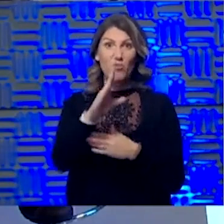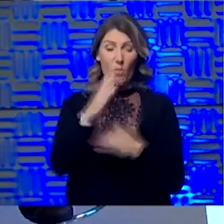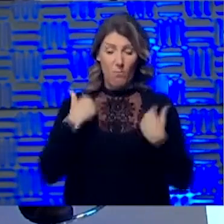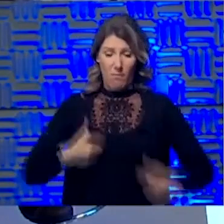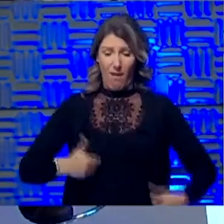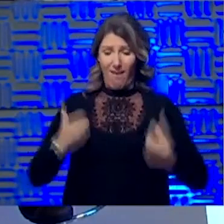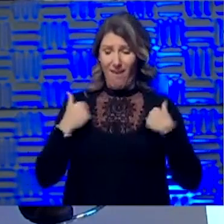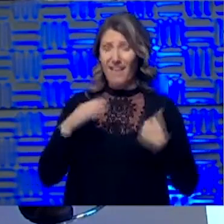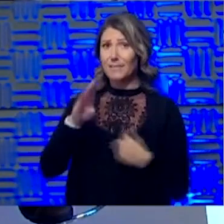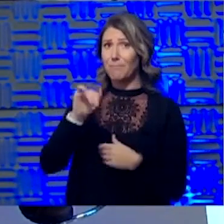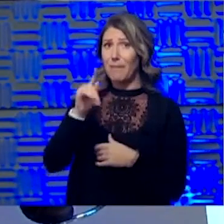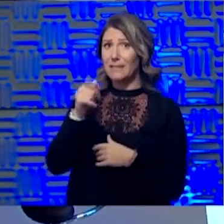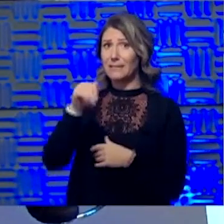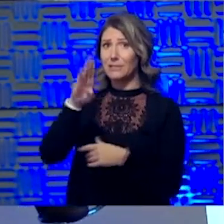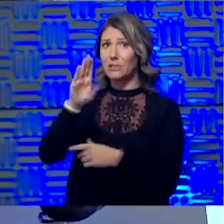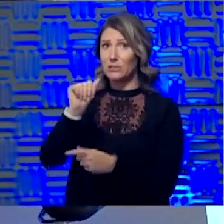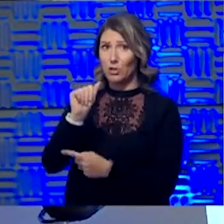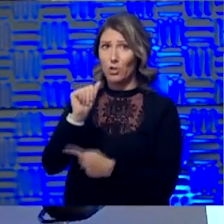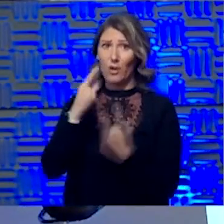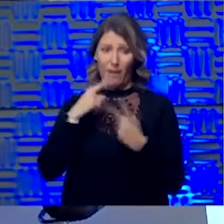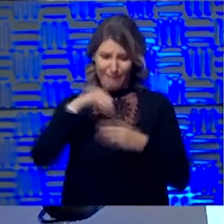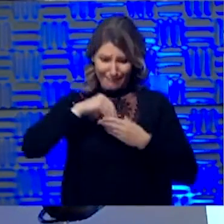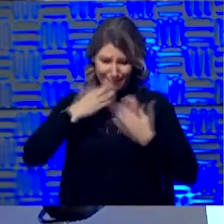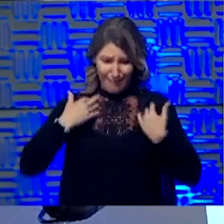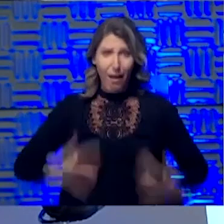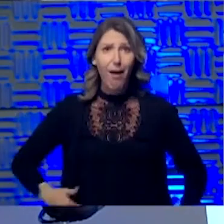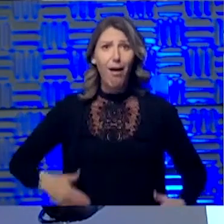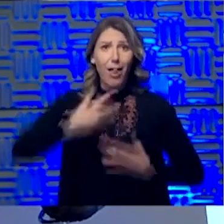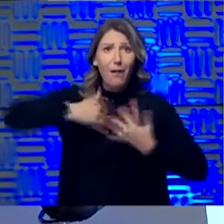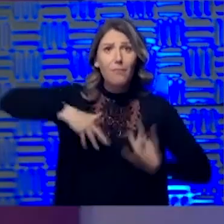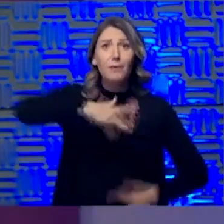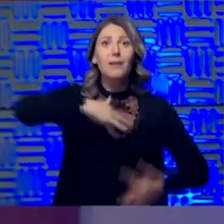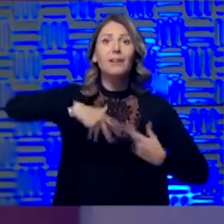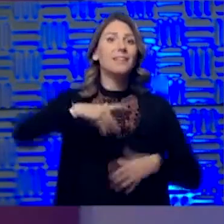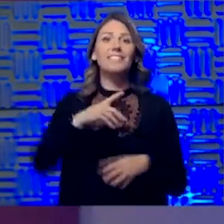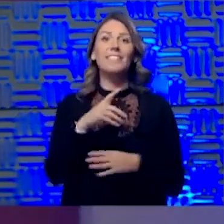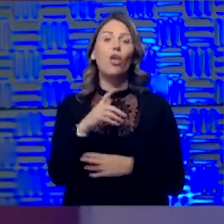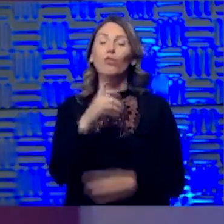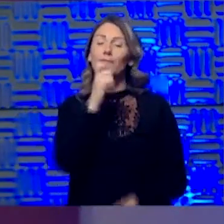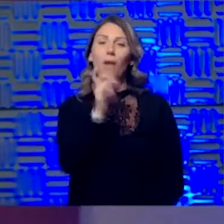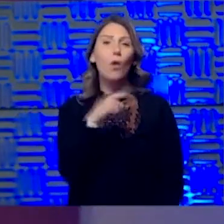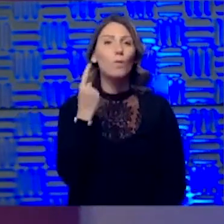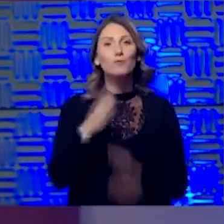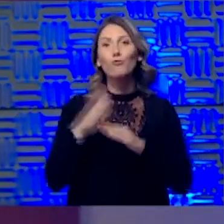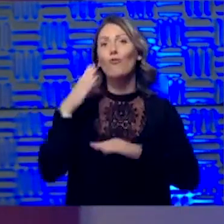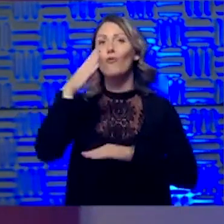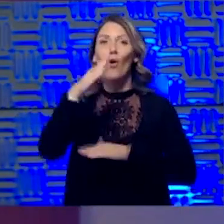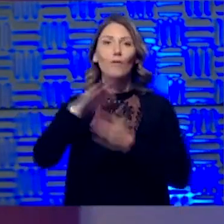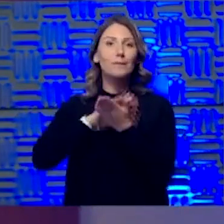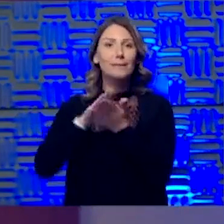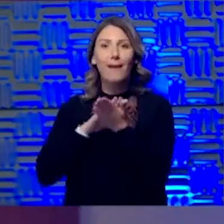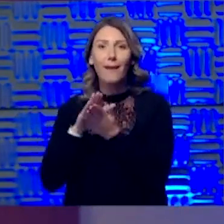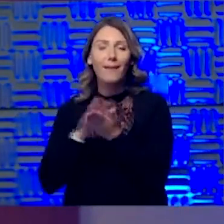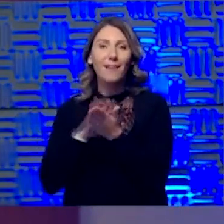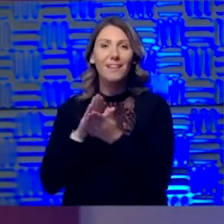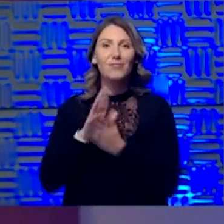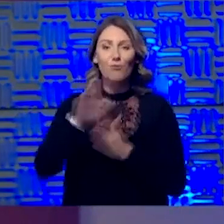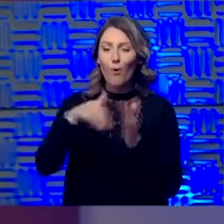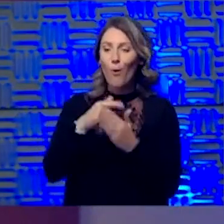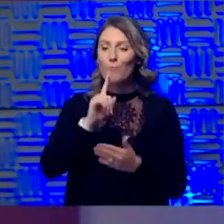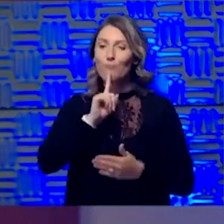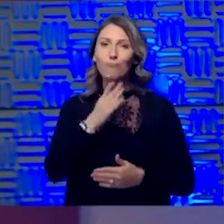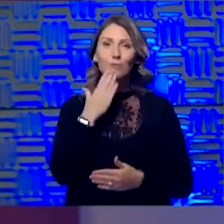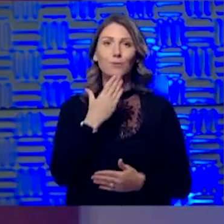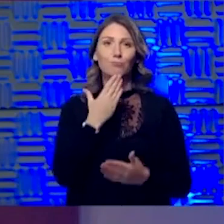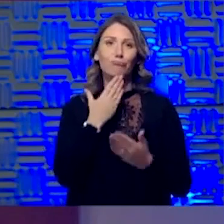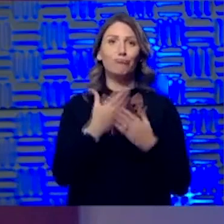let's talk a little bit about that, Amanda. I don't think that there's a risk of over sanitizing. I think these are all really good practices that we